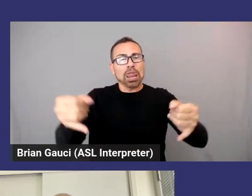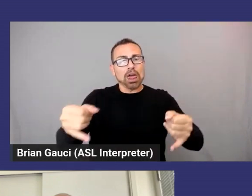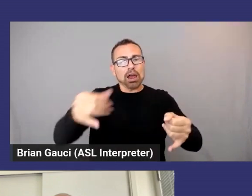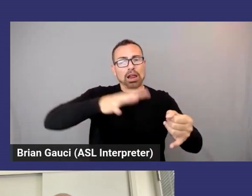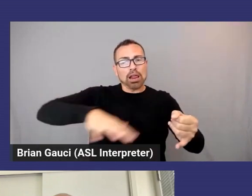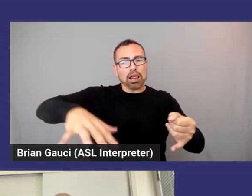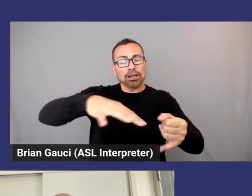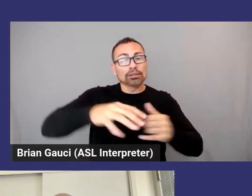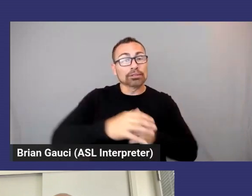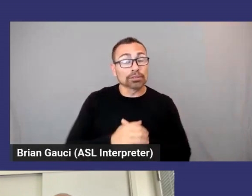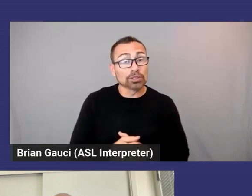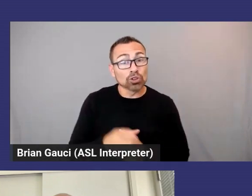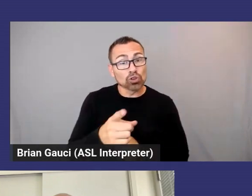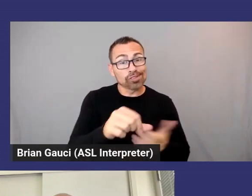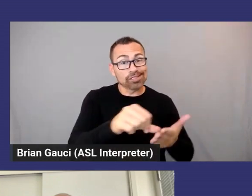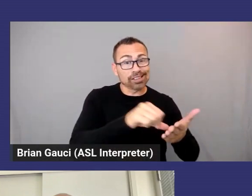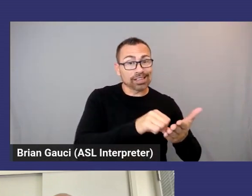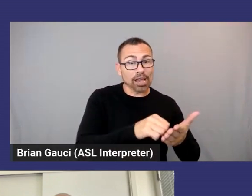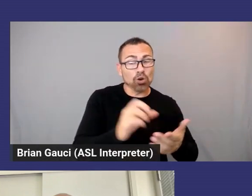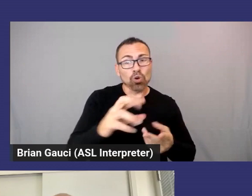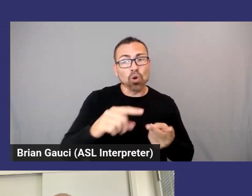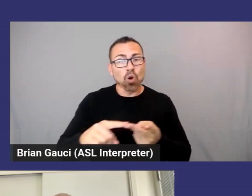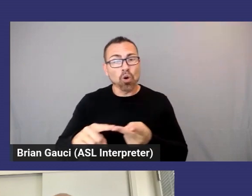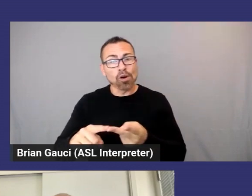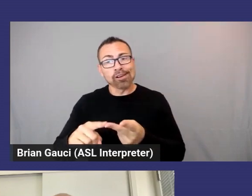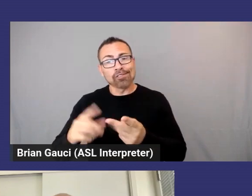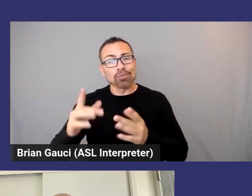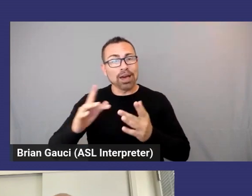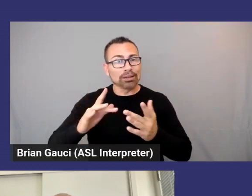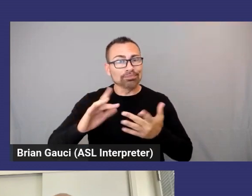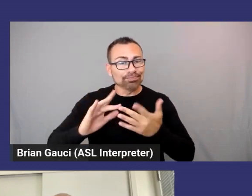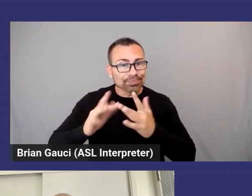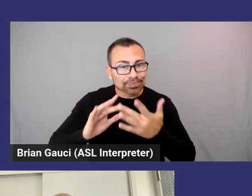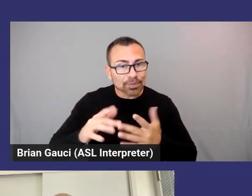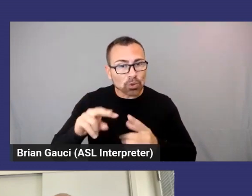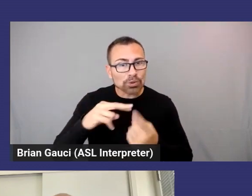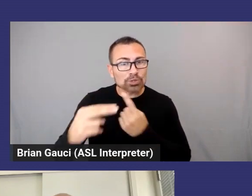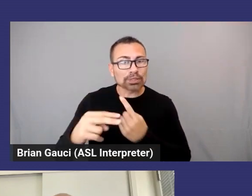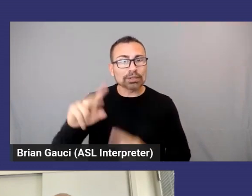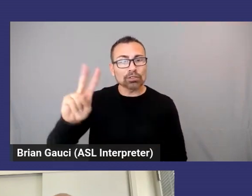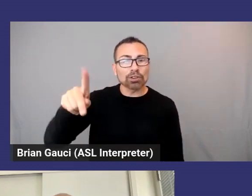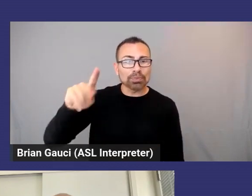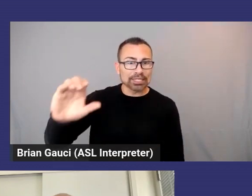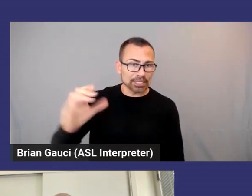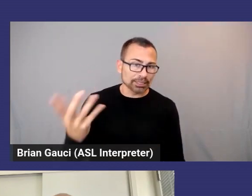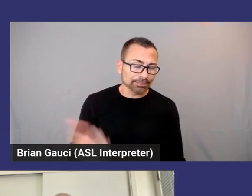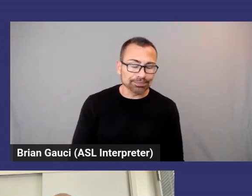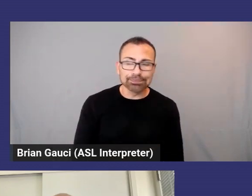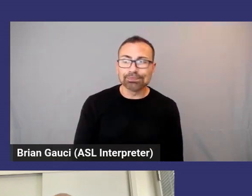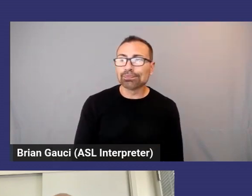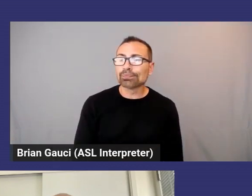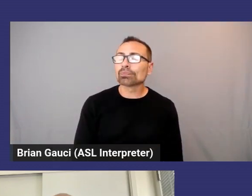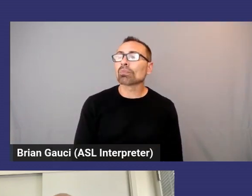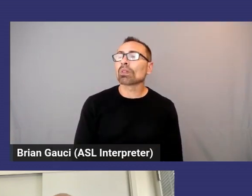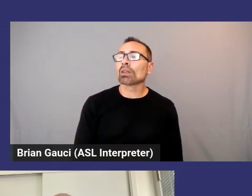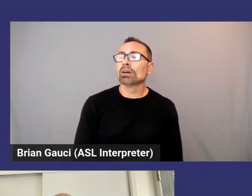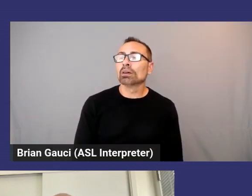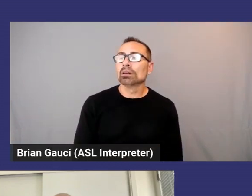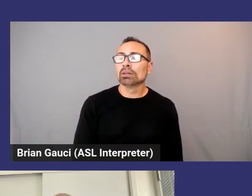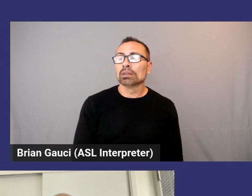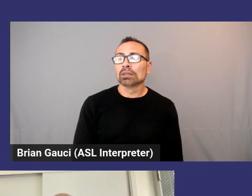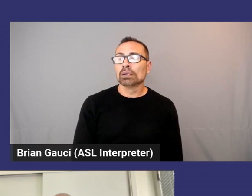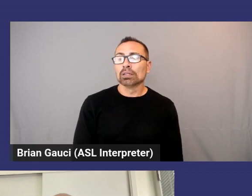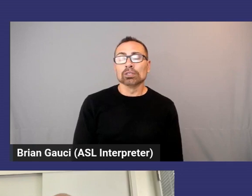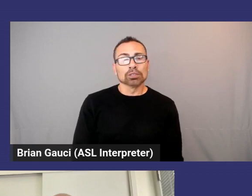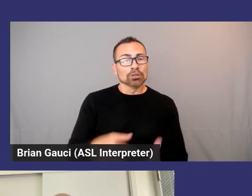and give them a sandbox from a network perspective, VPC, right? Your network boundary. And so you need to have that service